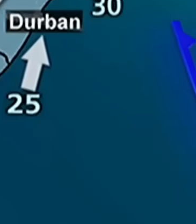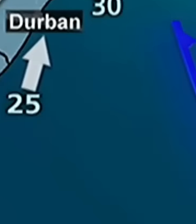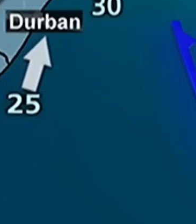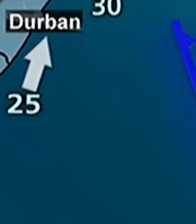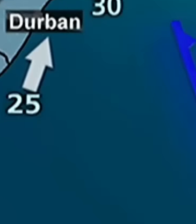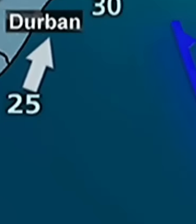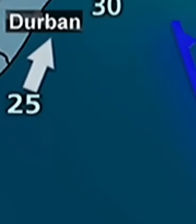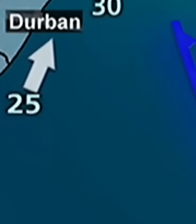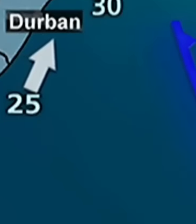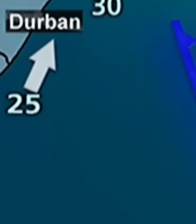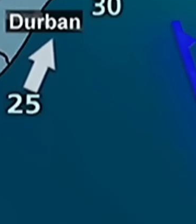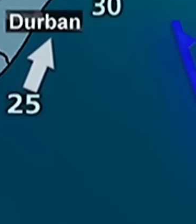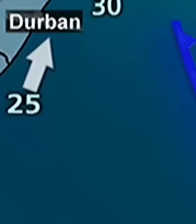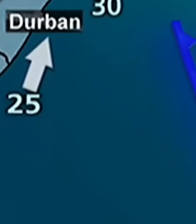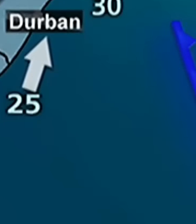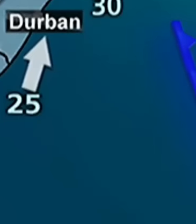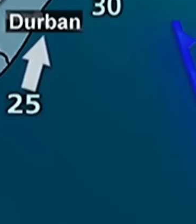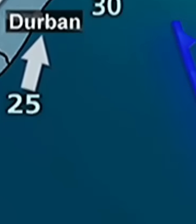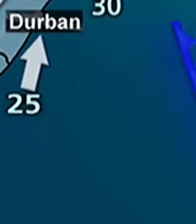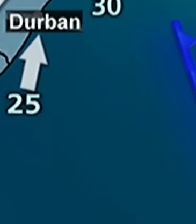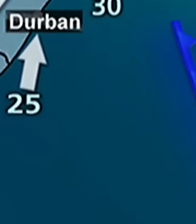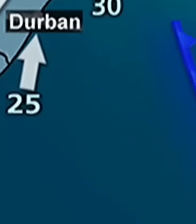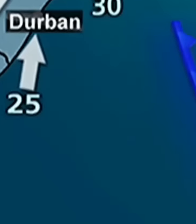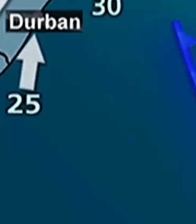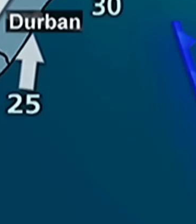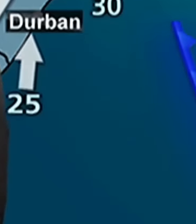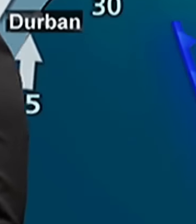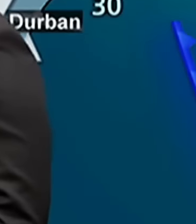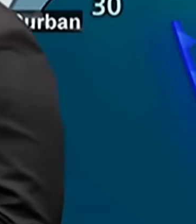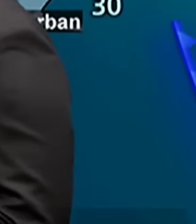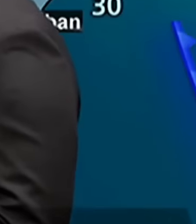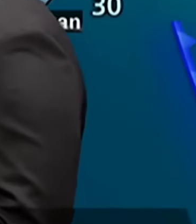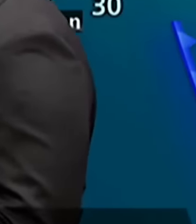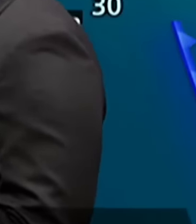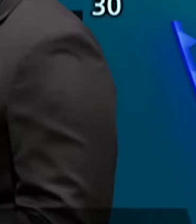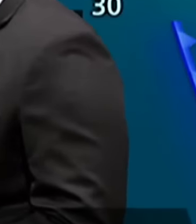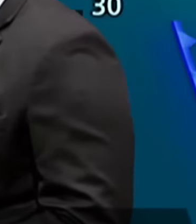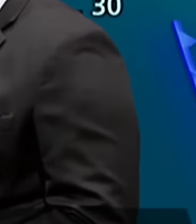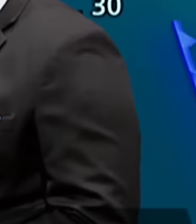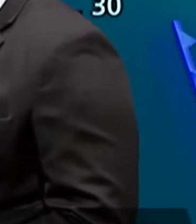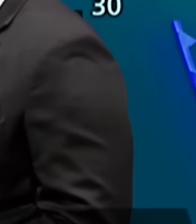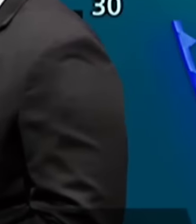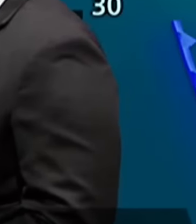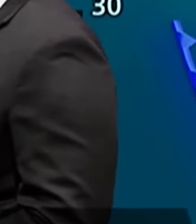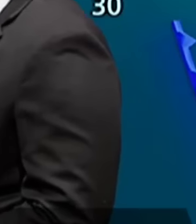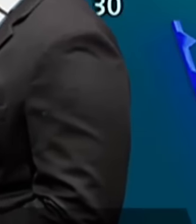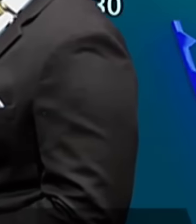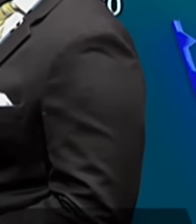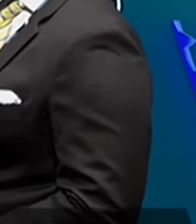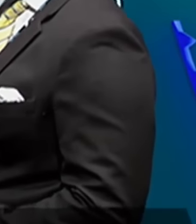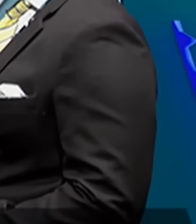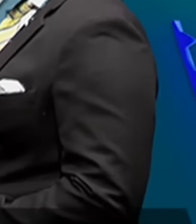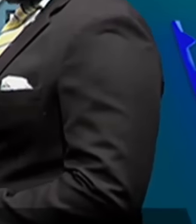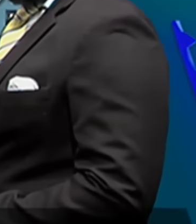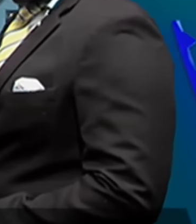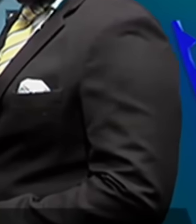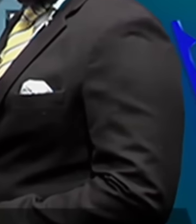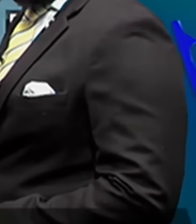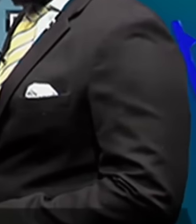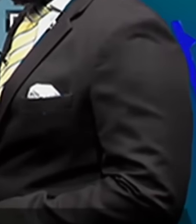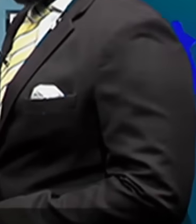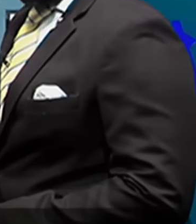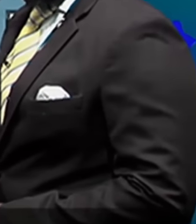Citizen wala meki ale boa pabu hima dume hotsa beli par shipelo na karo ka pabu hirima ka palo boa o tla karo ka pabu shebela ha pula tsebele tsentle fela ra shipelo na ka mafikeng tulo tse